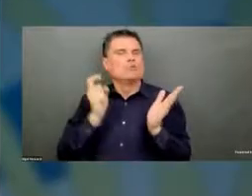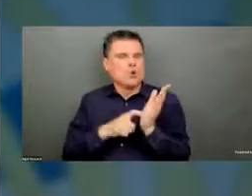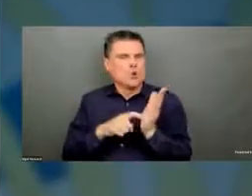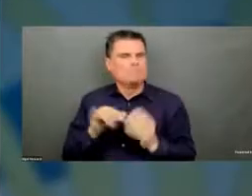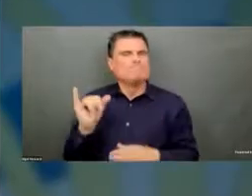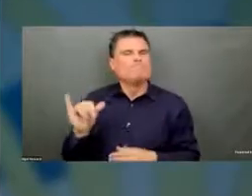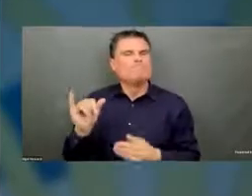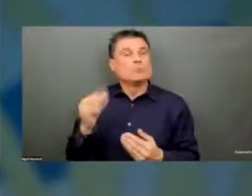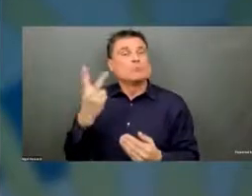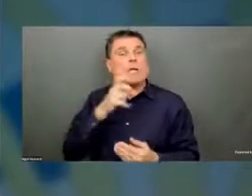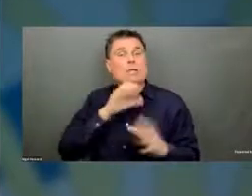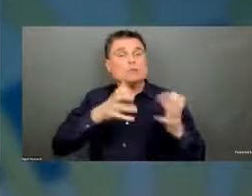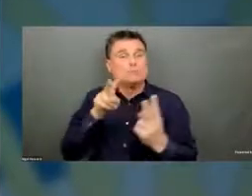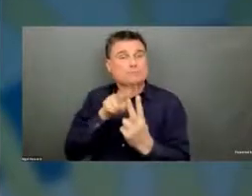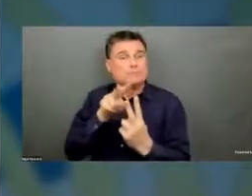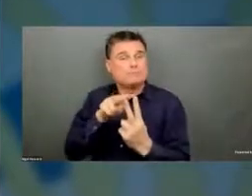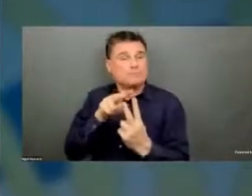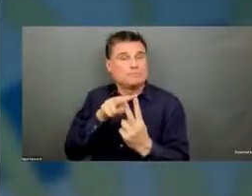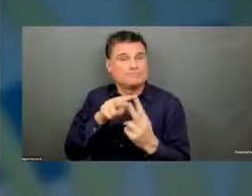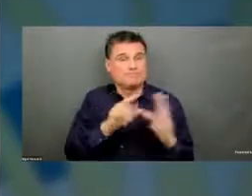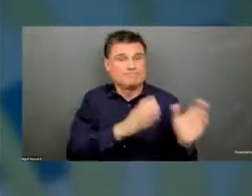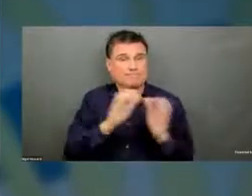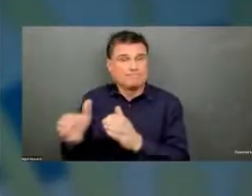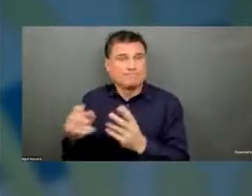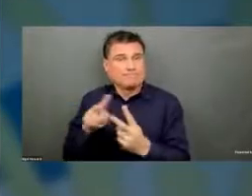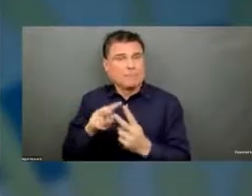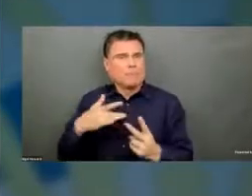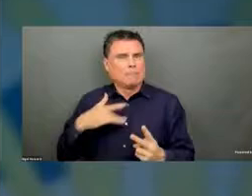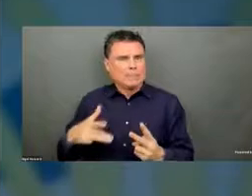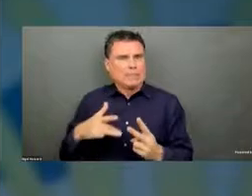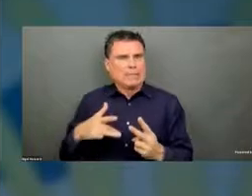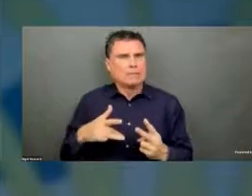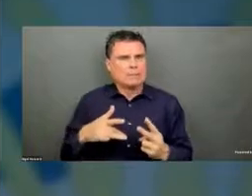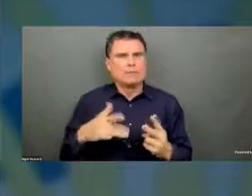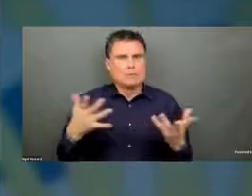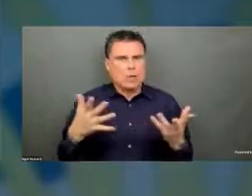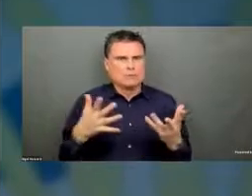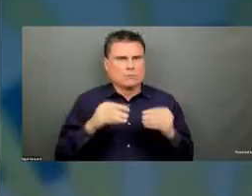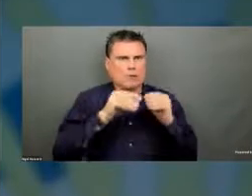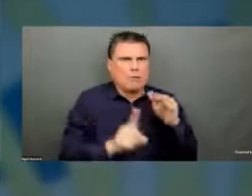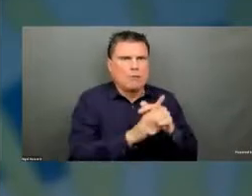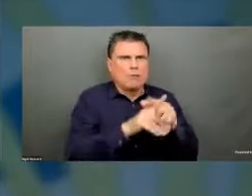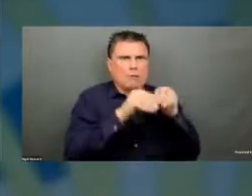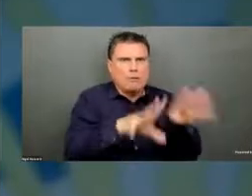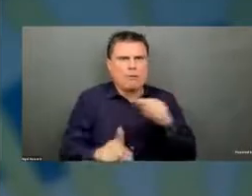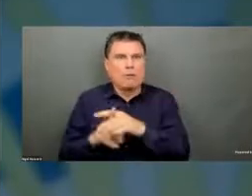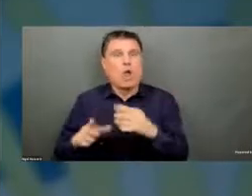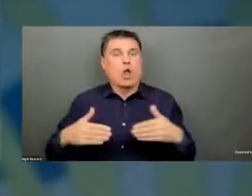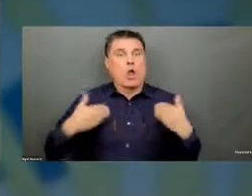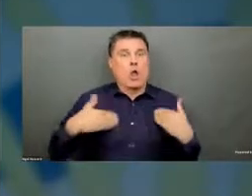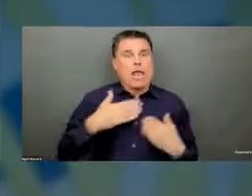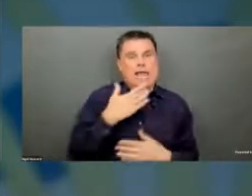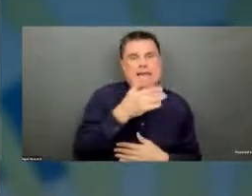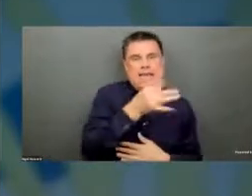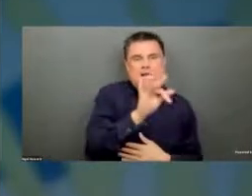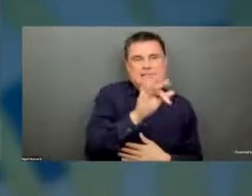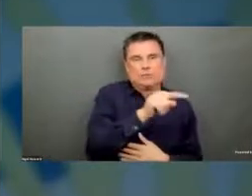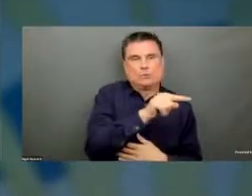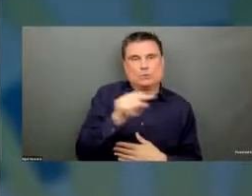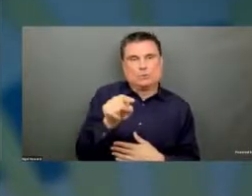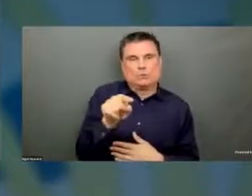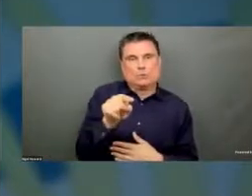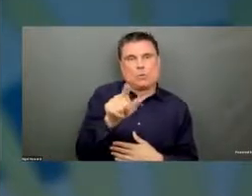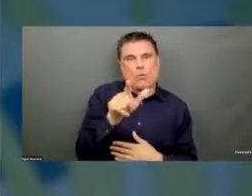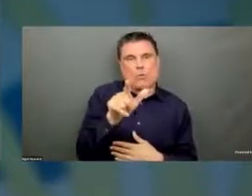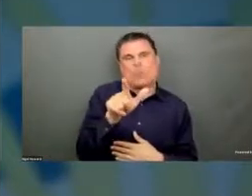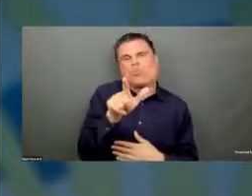primarily, and that is young people, 19 to 39, and also the age group